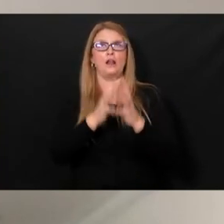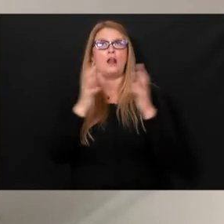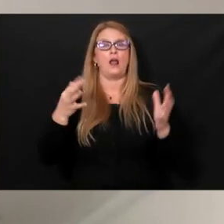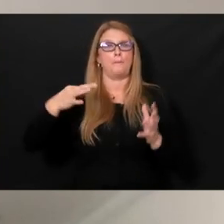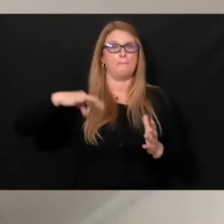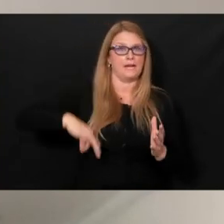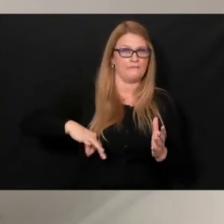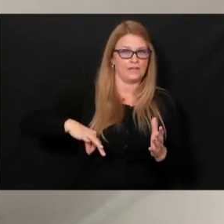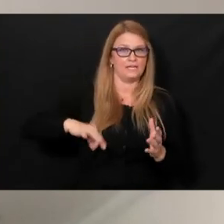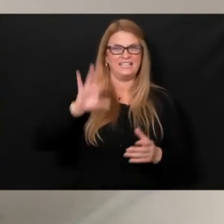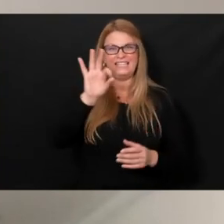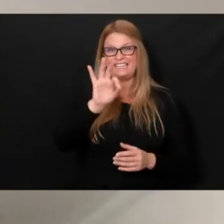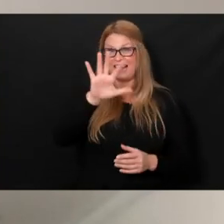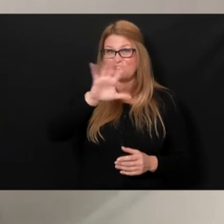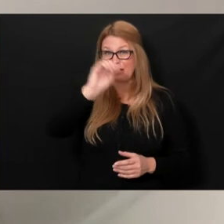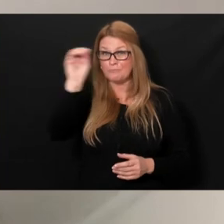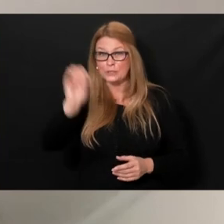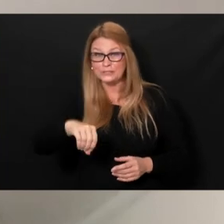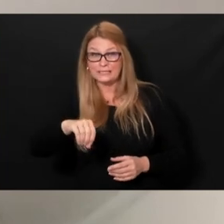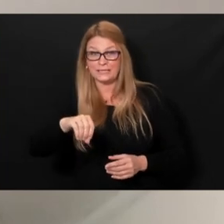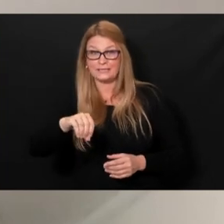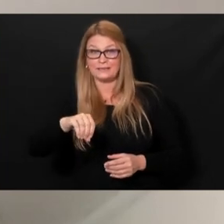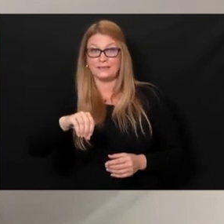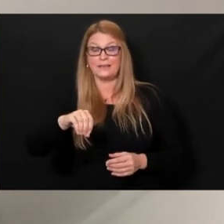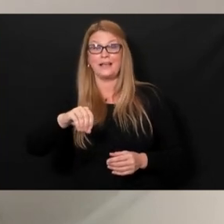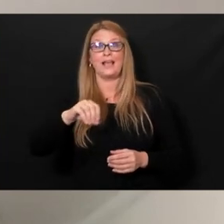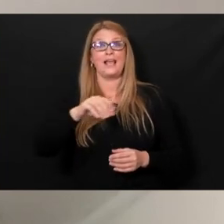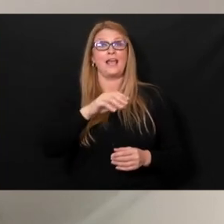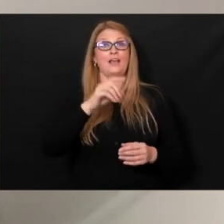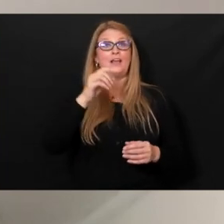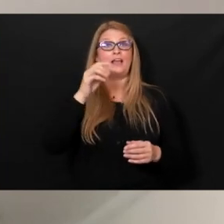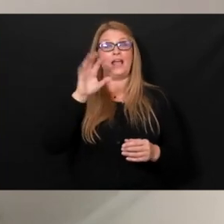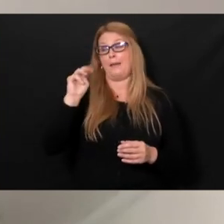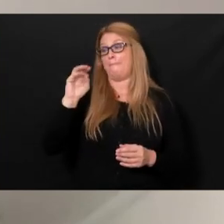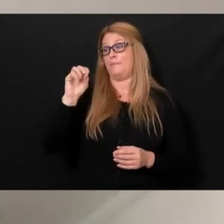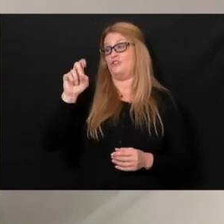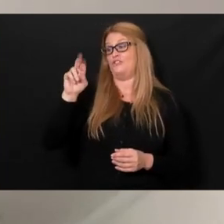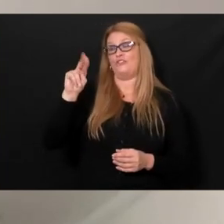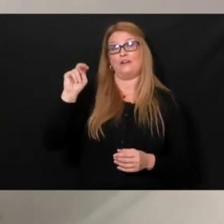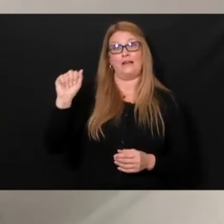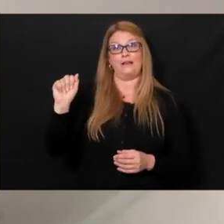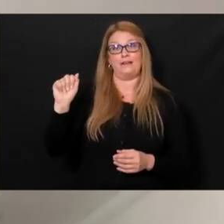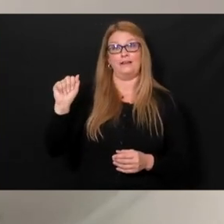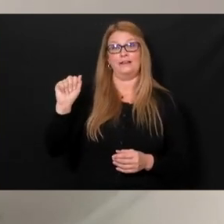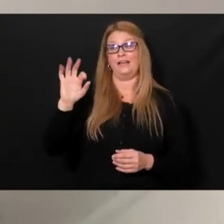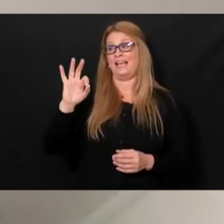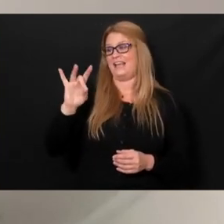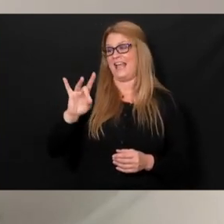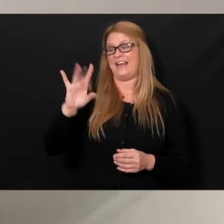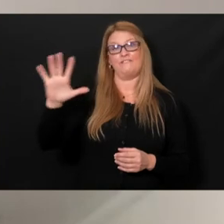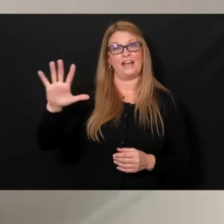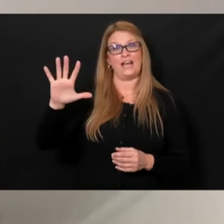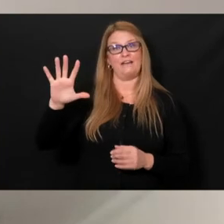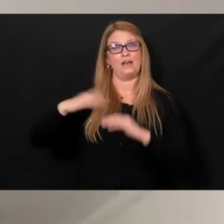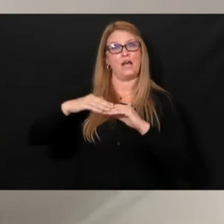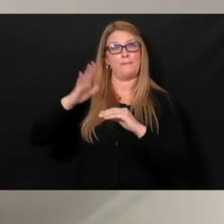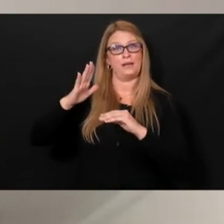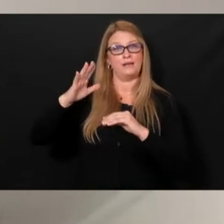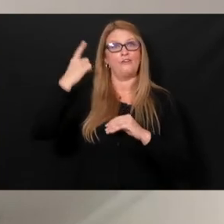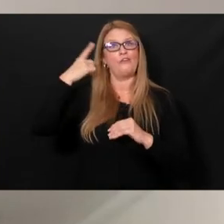benefit, 95% in the standpoint of the Moderna vaccine, and an 85 or so